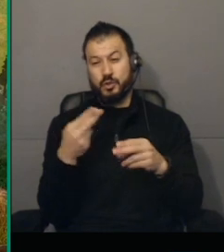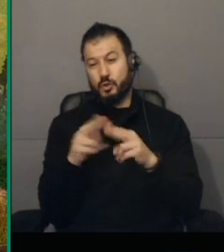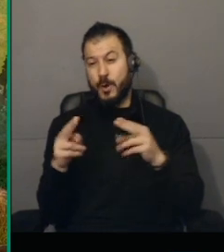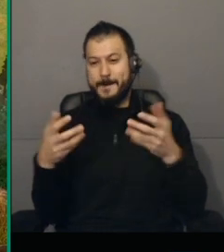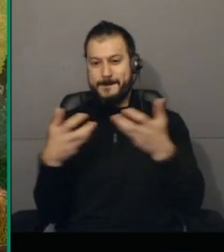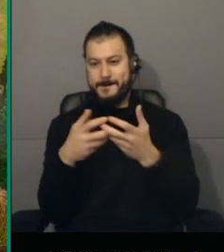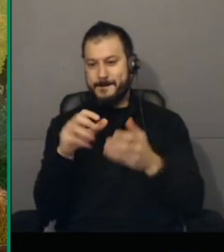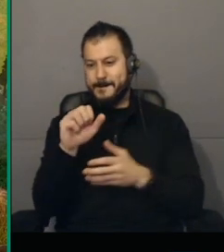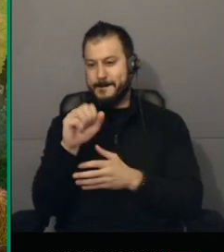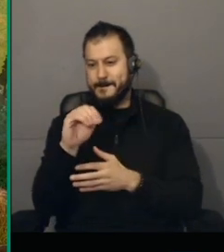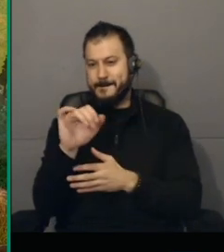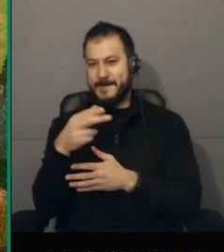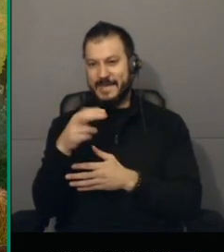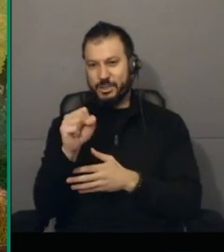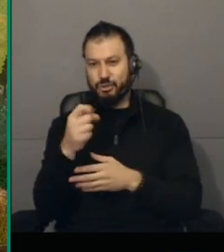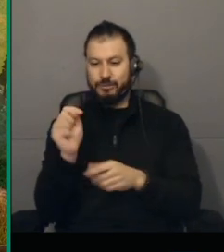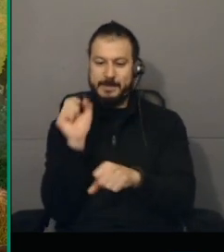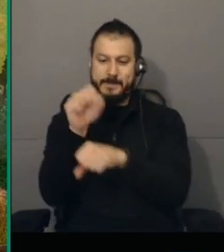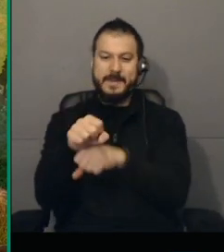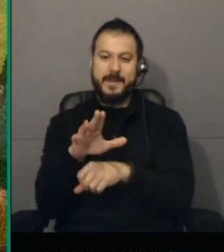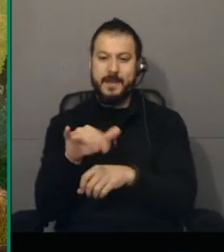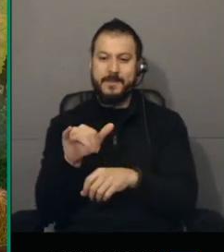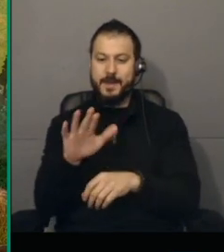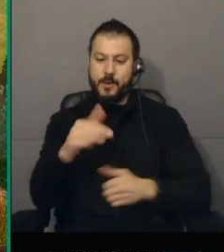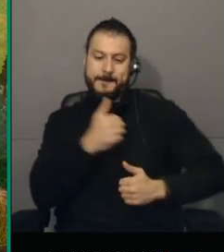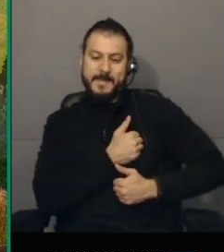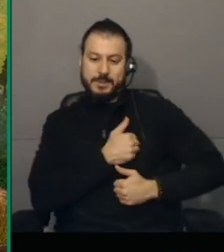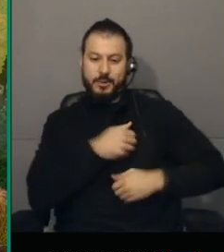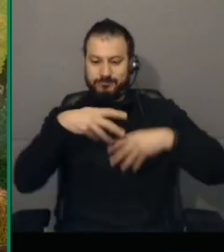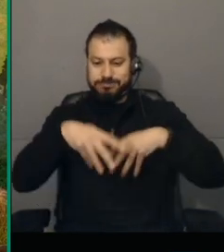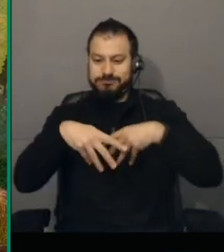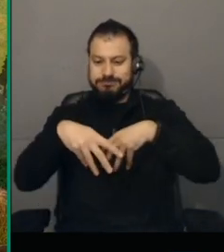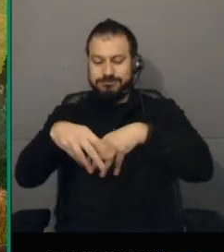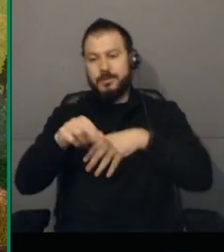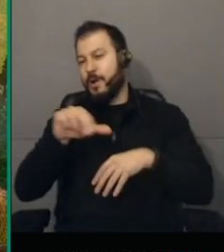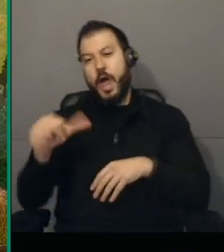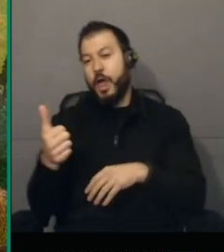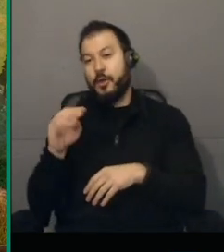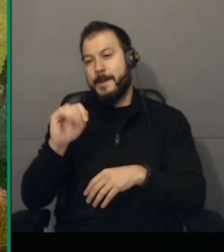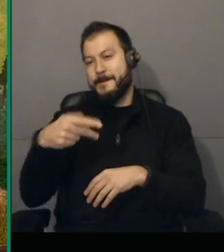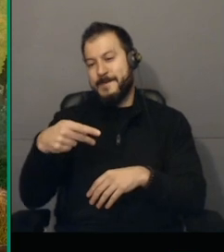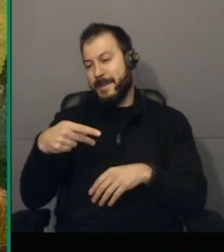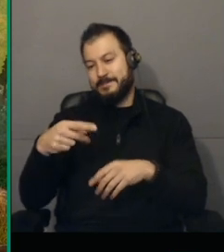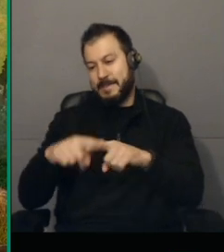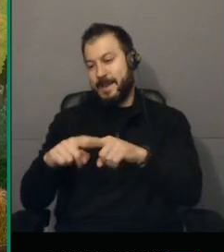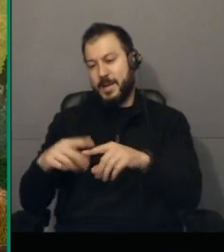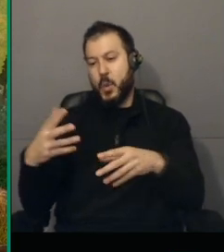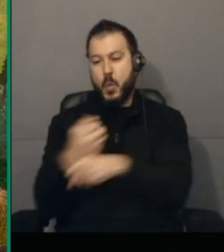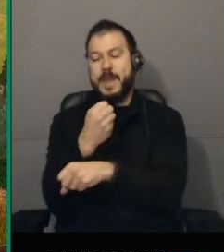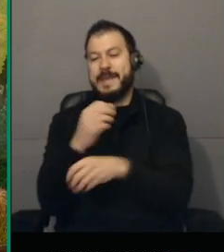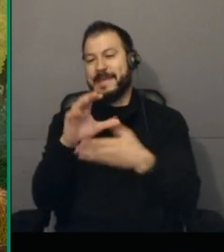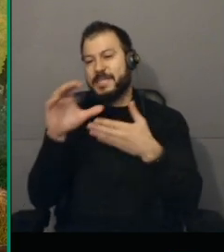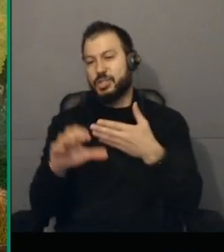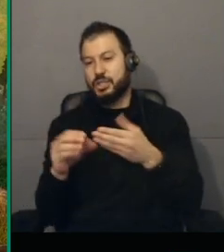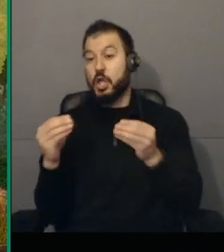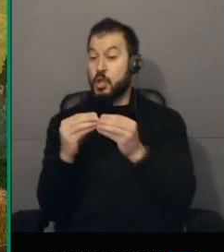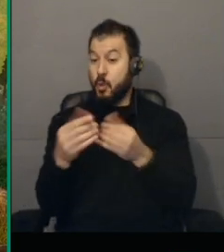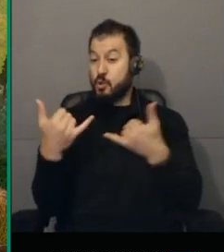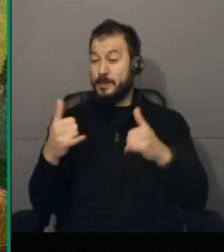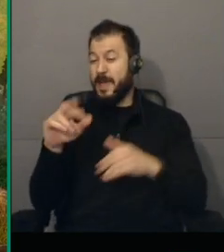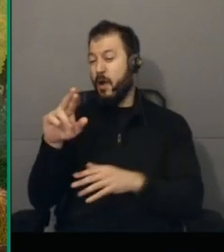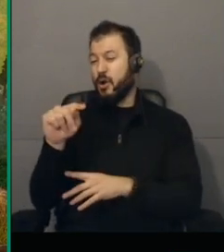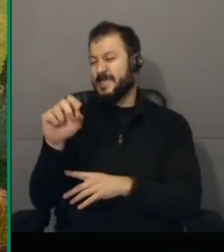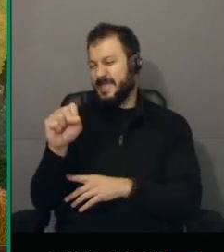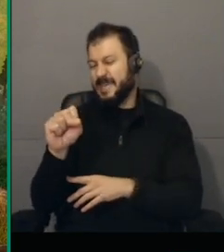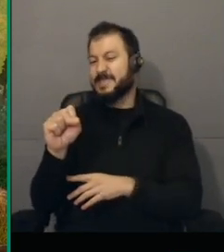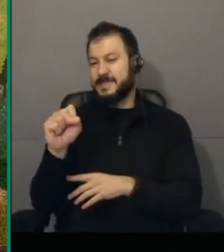matches, you try and defeat your opponents by dominating them with your military forces or other map-dependent win conditions. And the more you play RTS